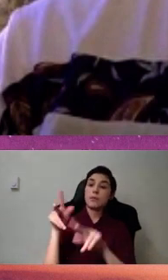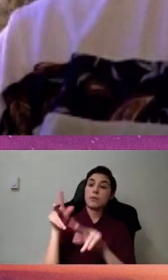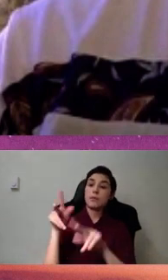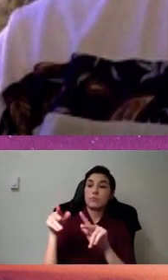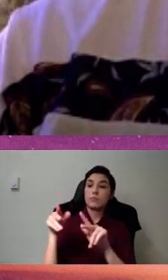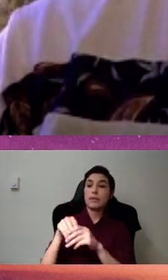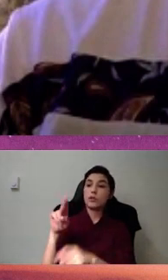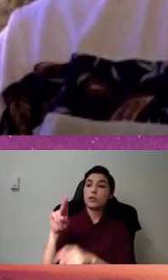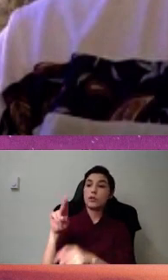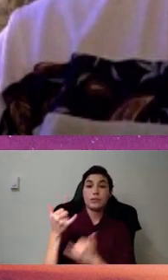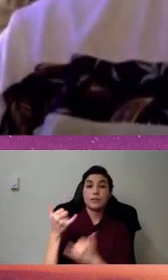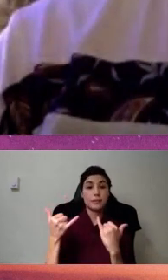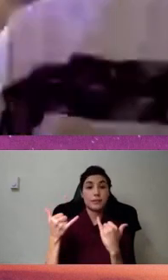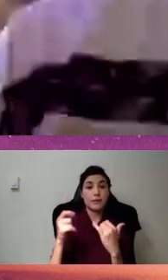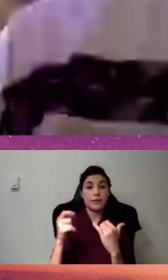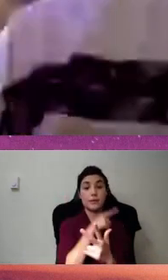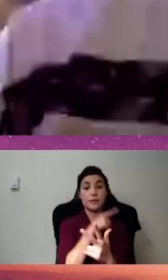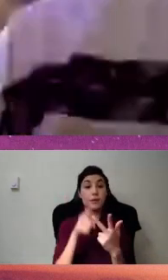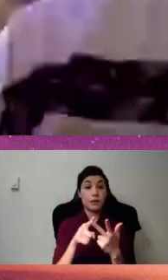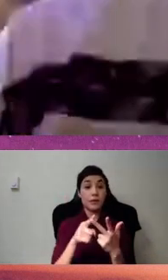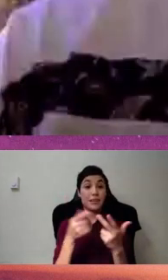For where I am in Tennessee,